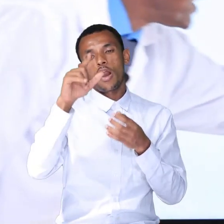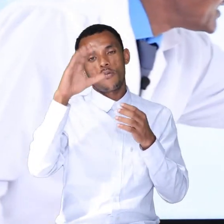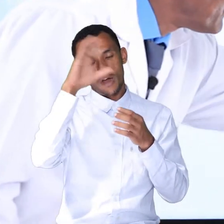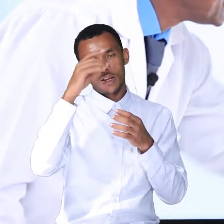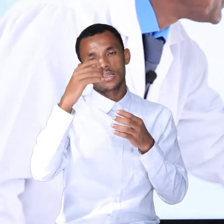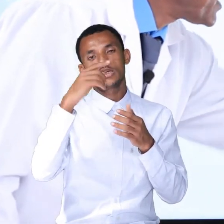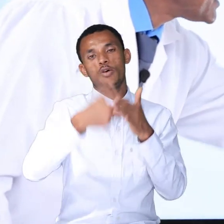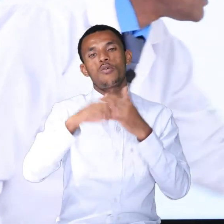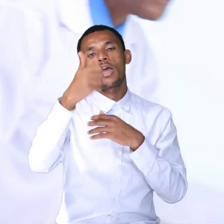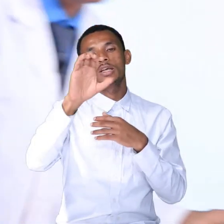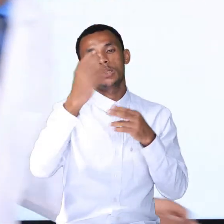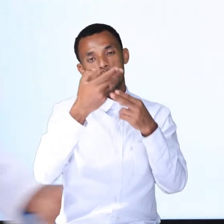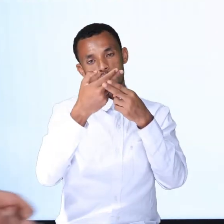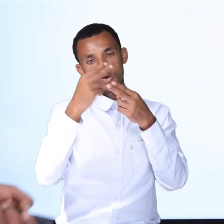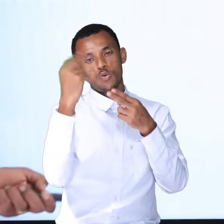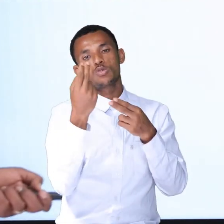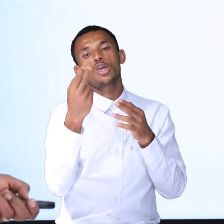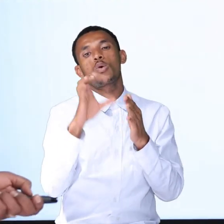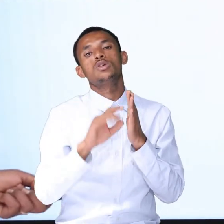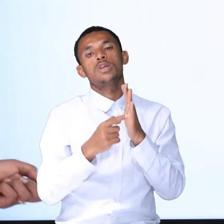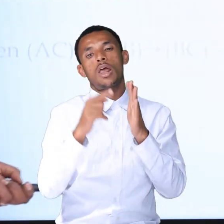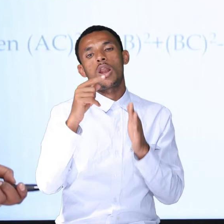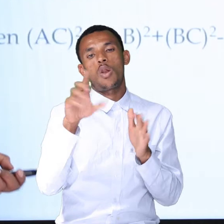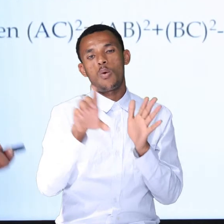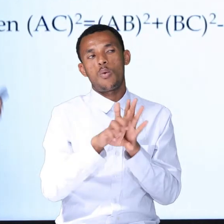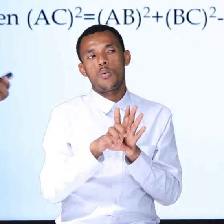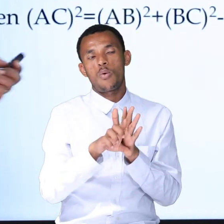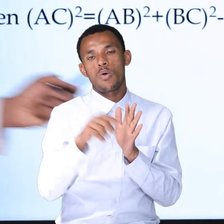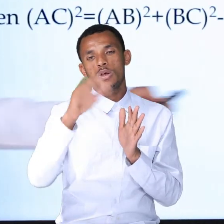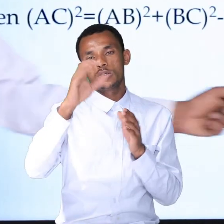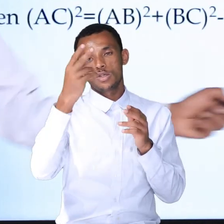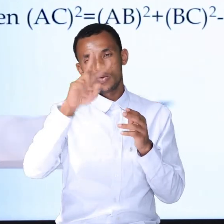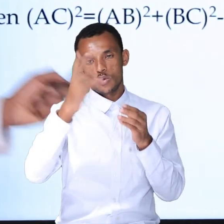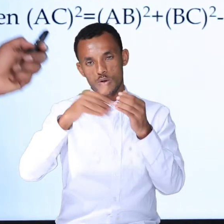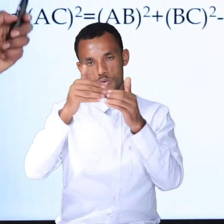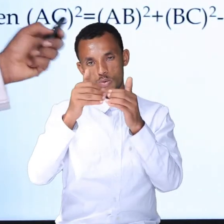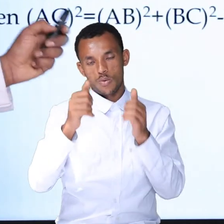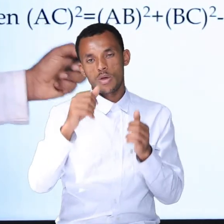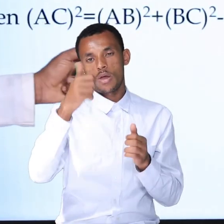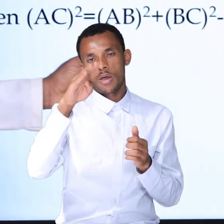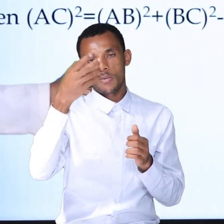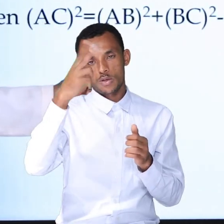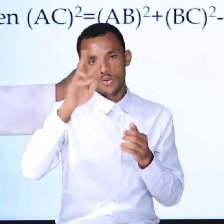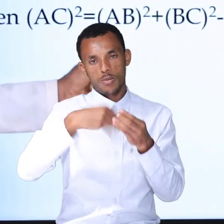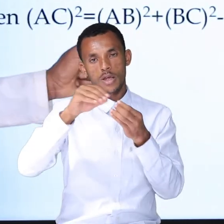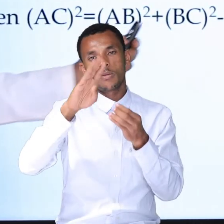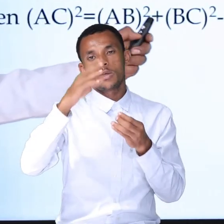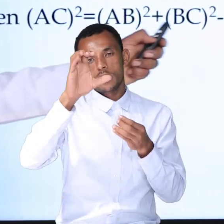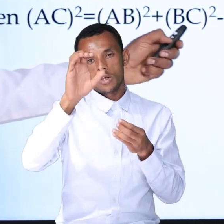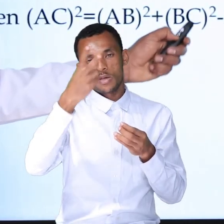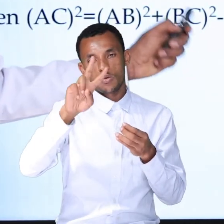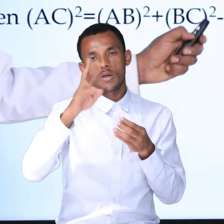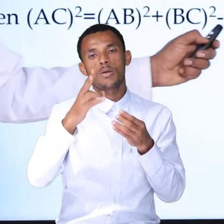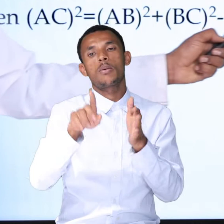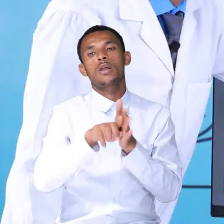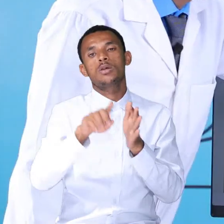can find the values of AC by using cosine law. So using cosine law, AC squared is equal to AB squared